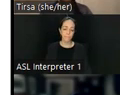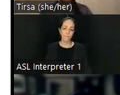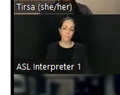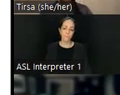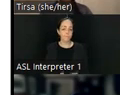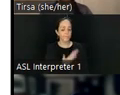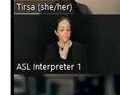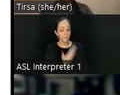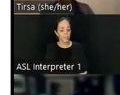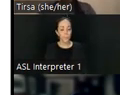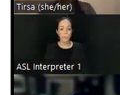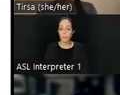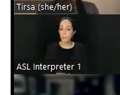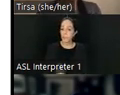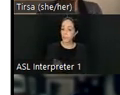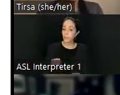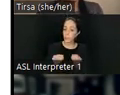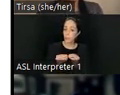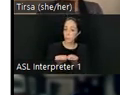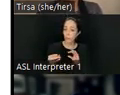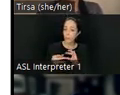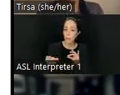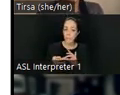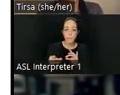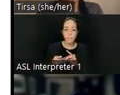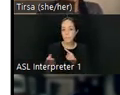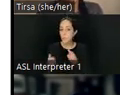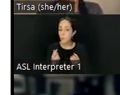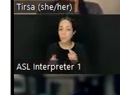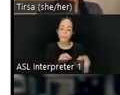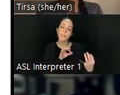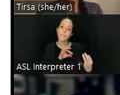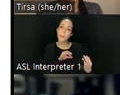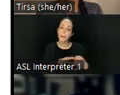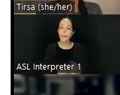Thank you, staff. Do we have any more comments, questions, feedback?